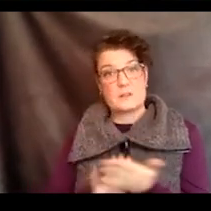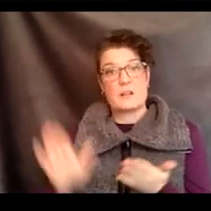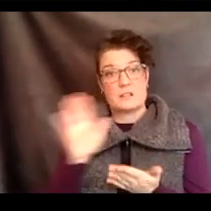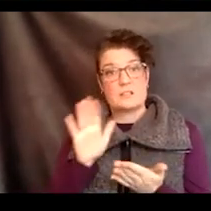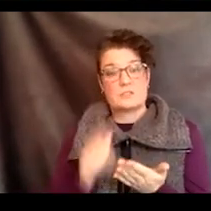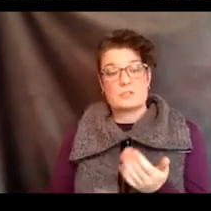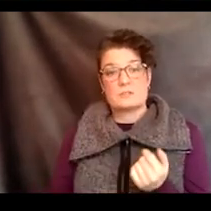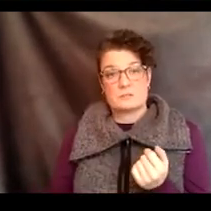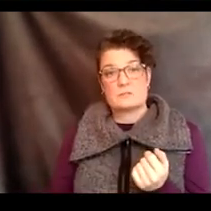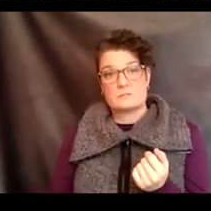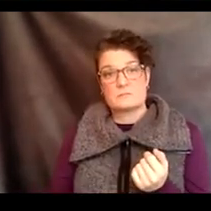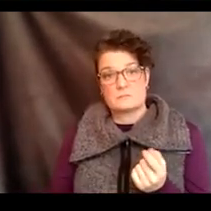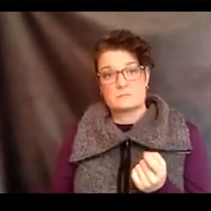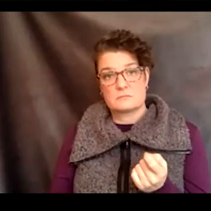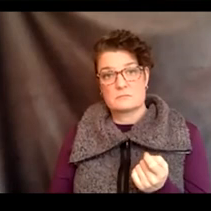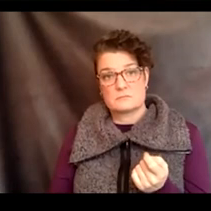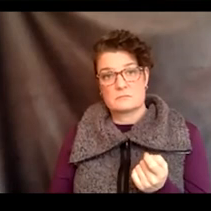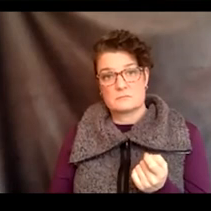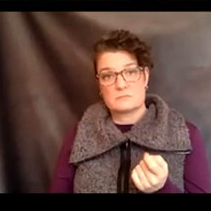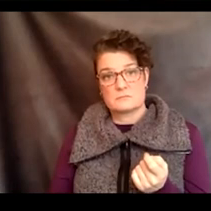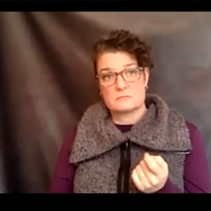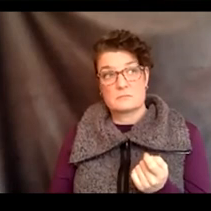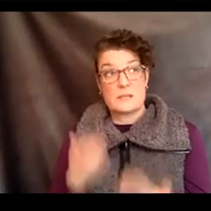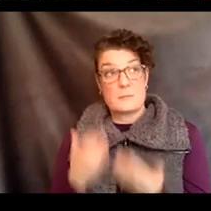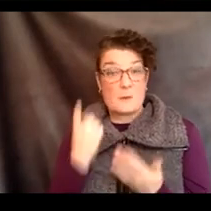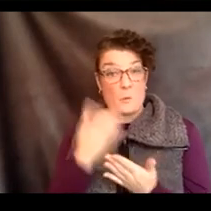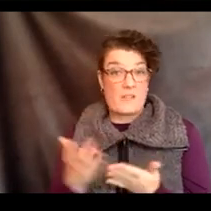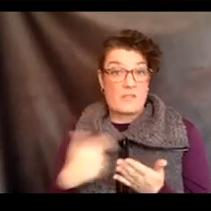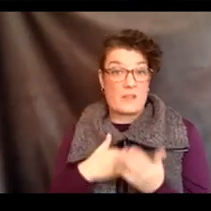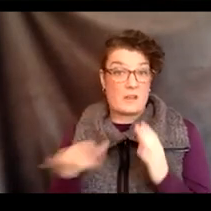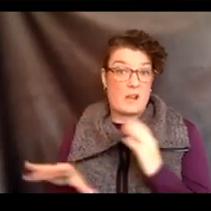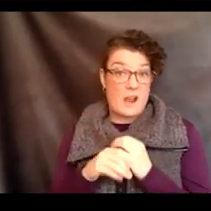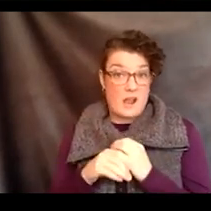think, you know, maybe the one thing I'd add is that,